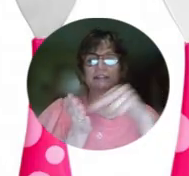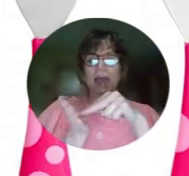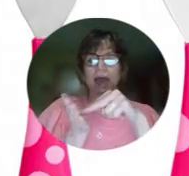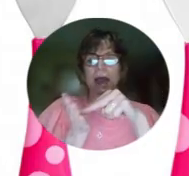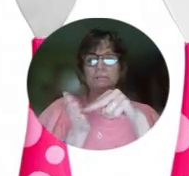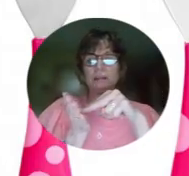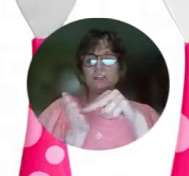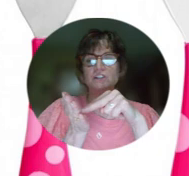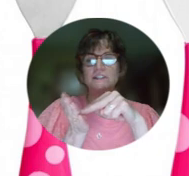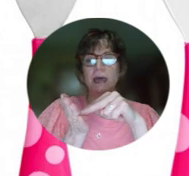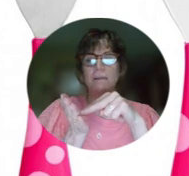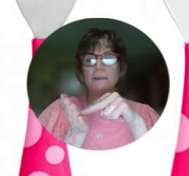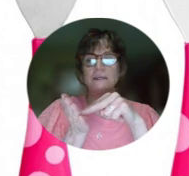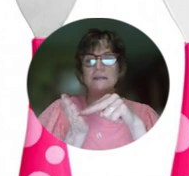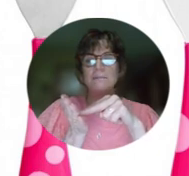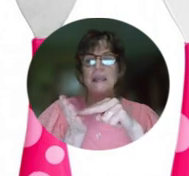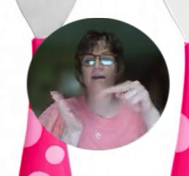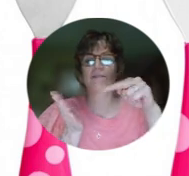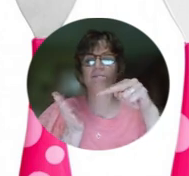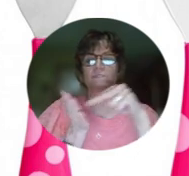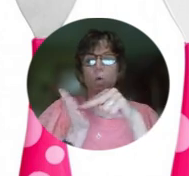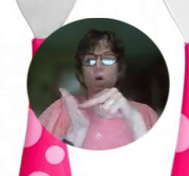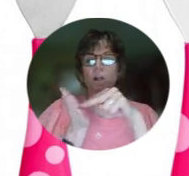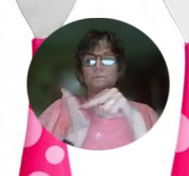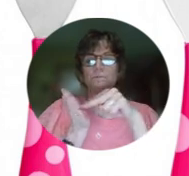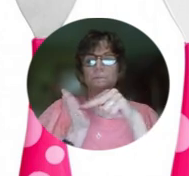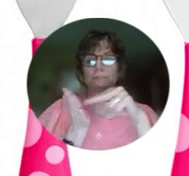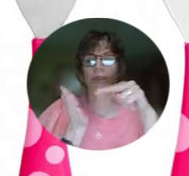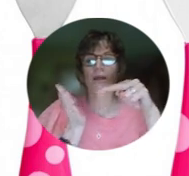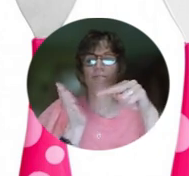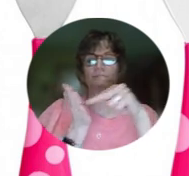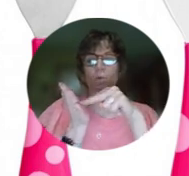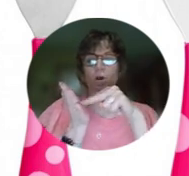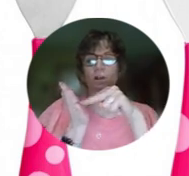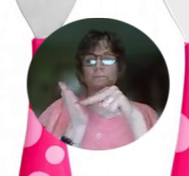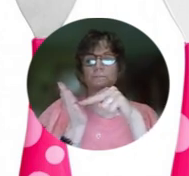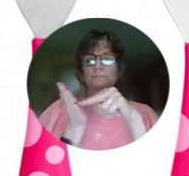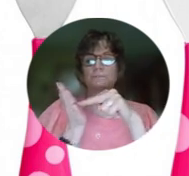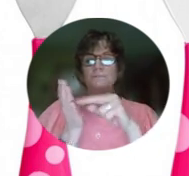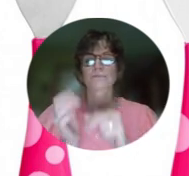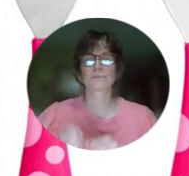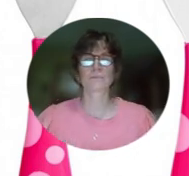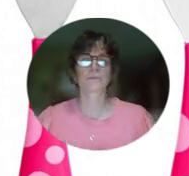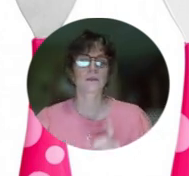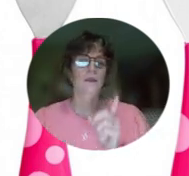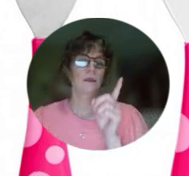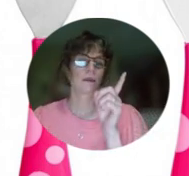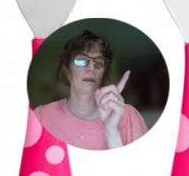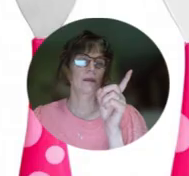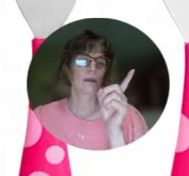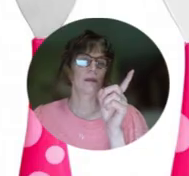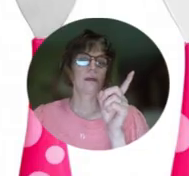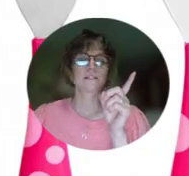to stab like you're stabbing a piece of meat. Fork. Fork.